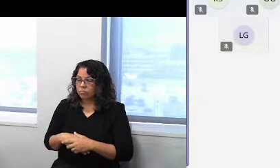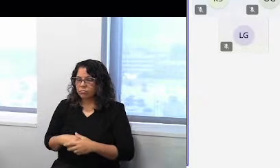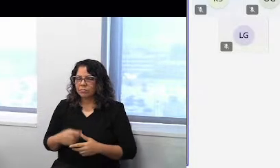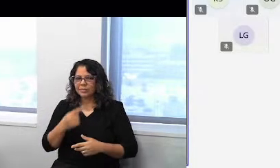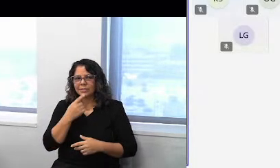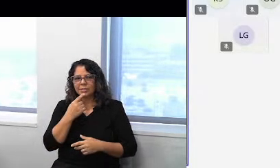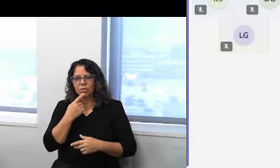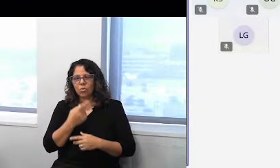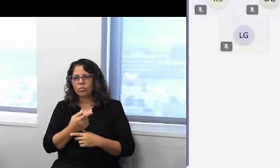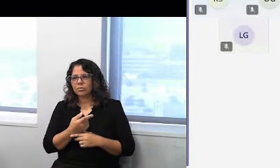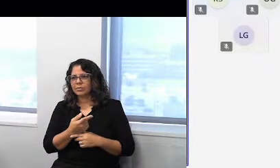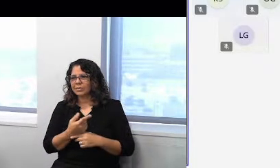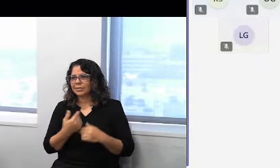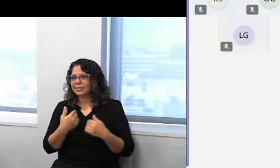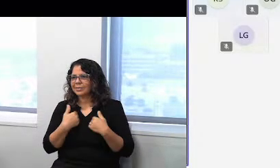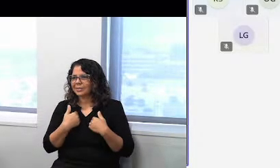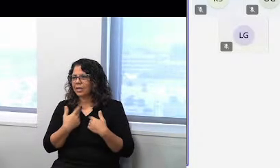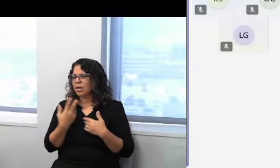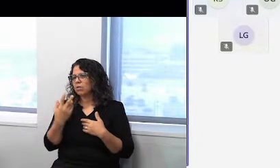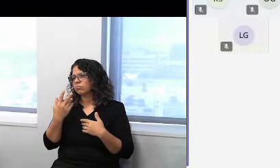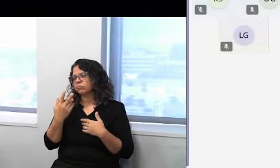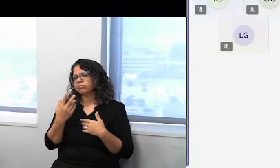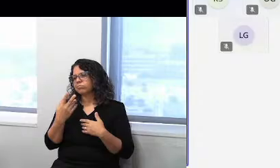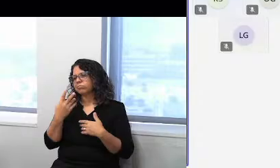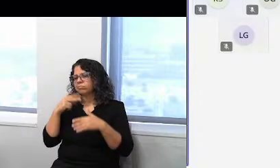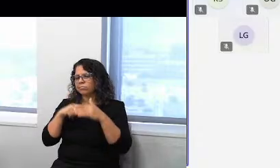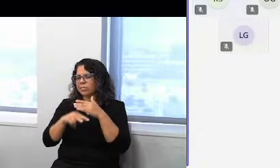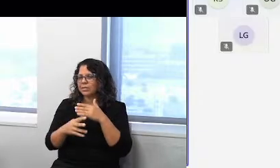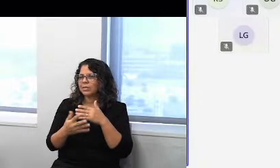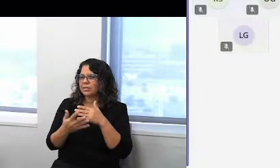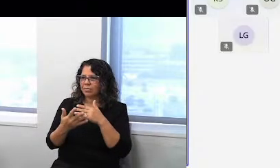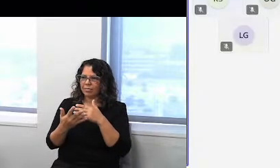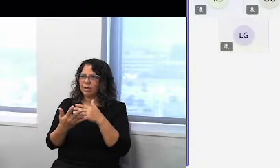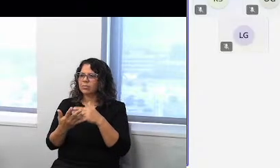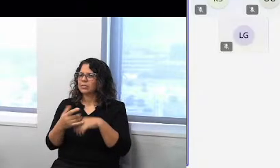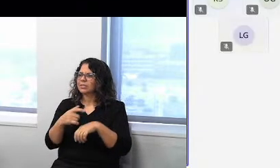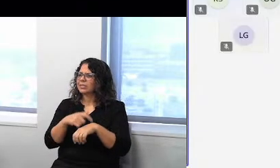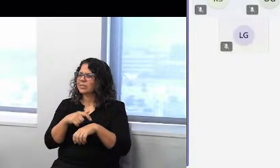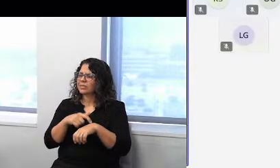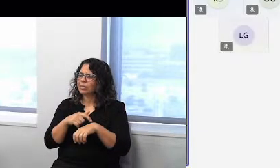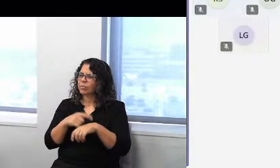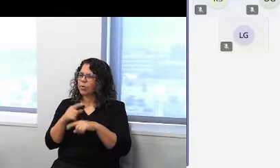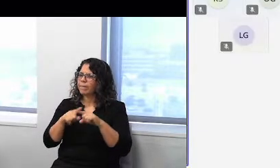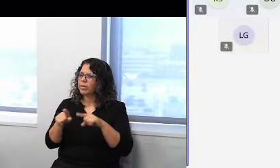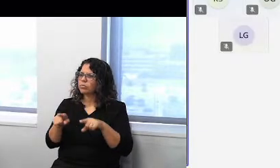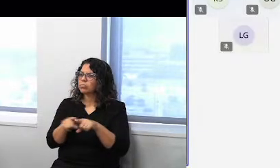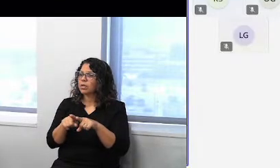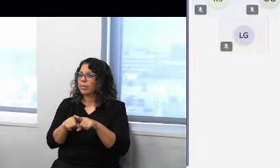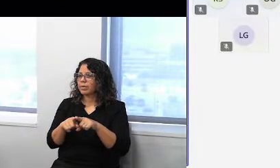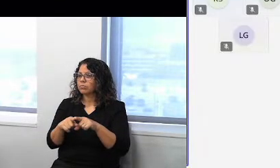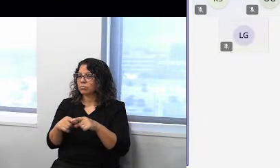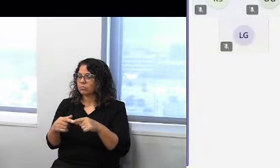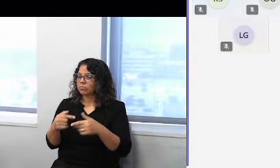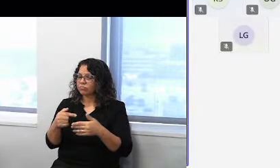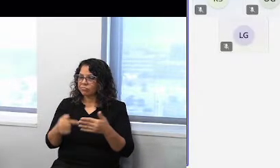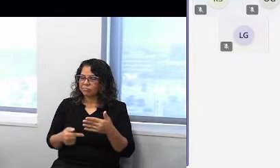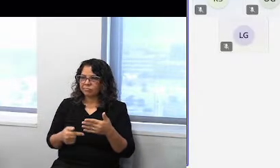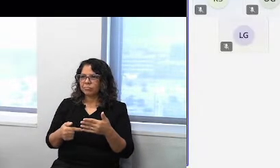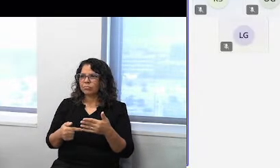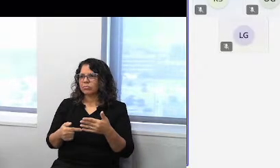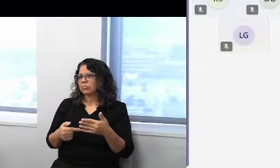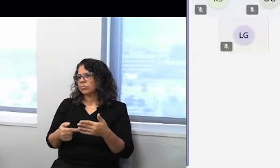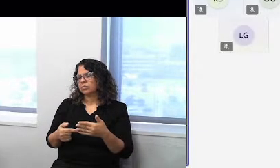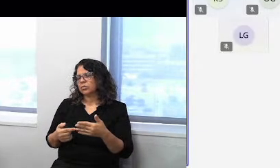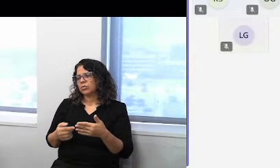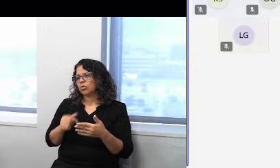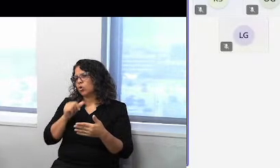internal expectation of when you would be doing this, but that there were also other factors outside. I did say that, yes. Yeah. So what is your